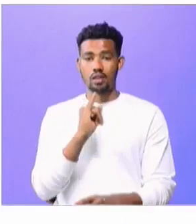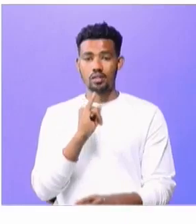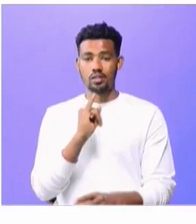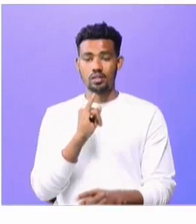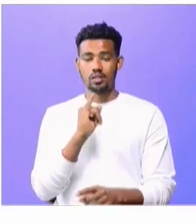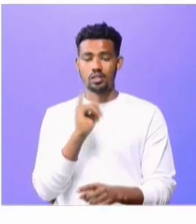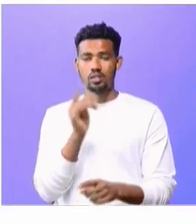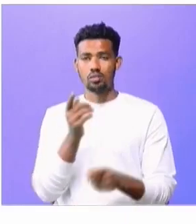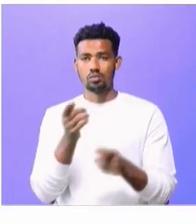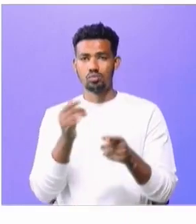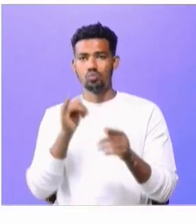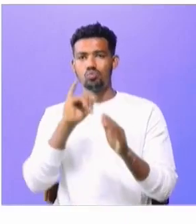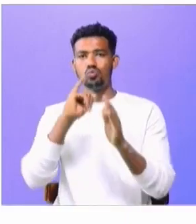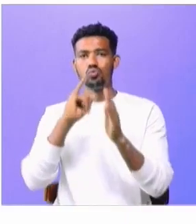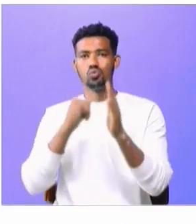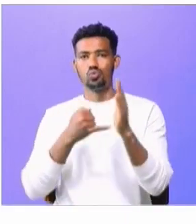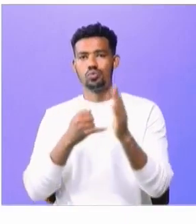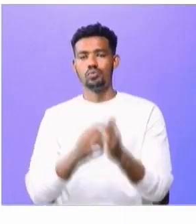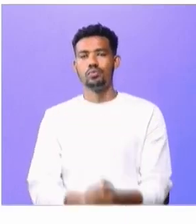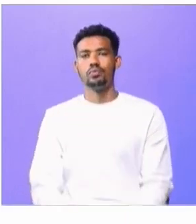June.